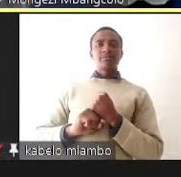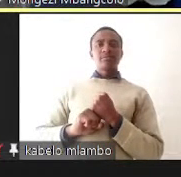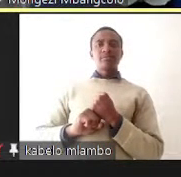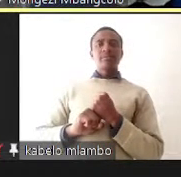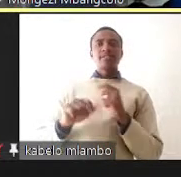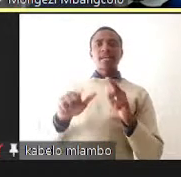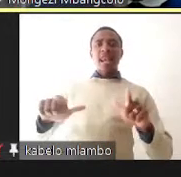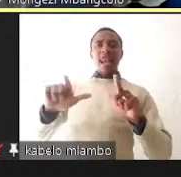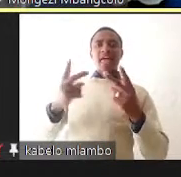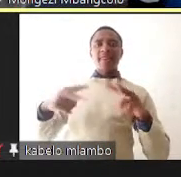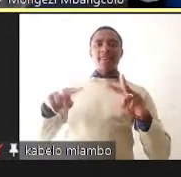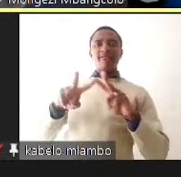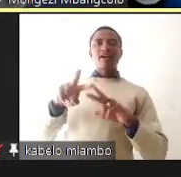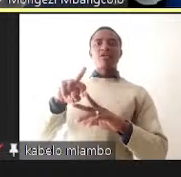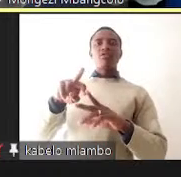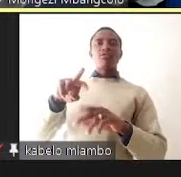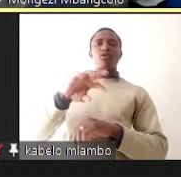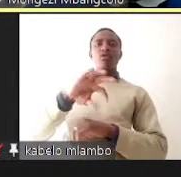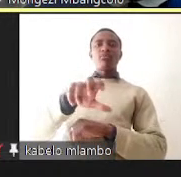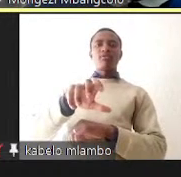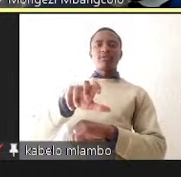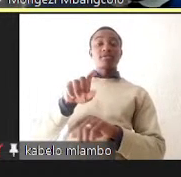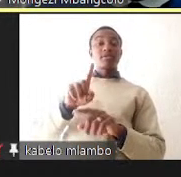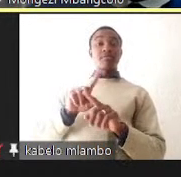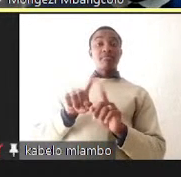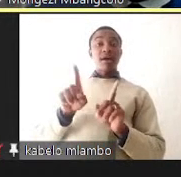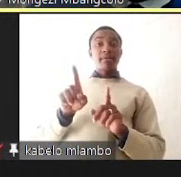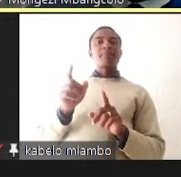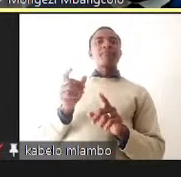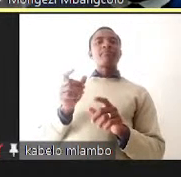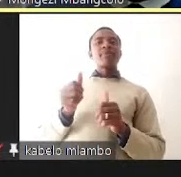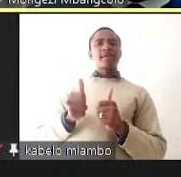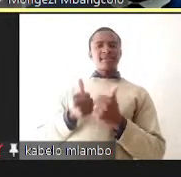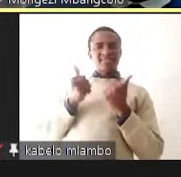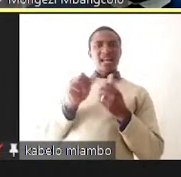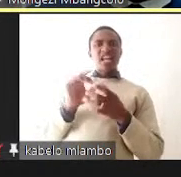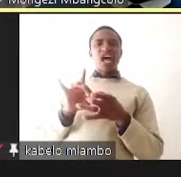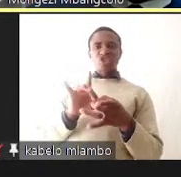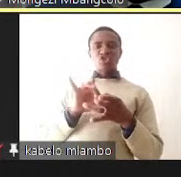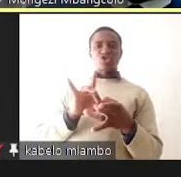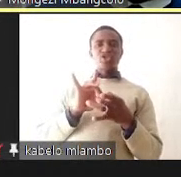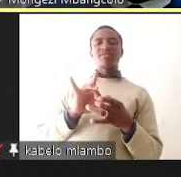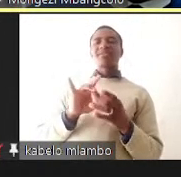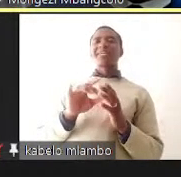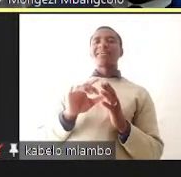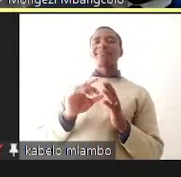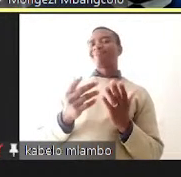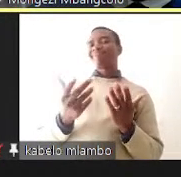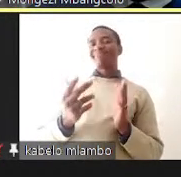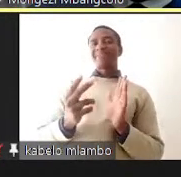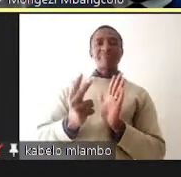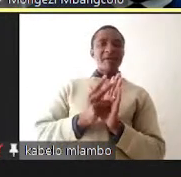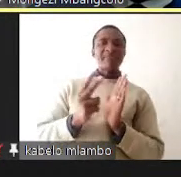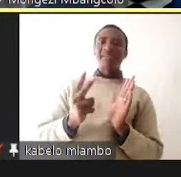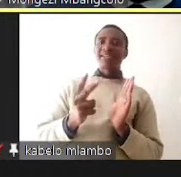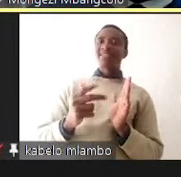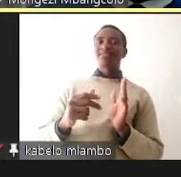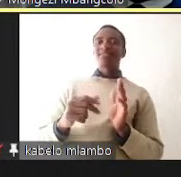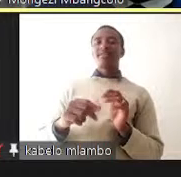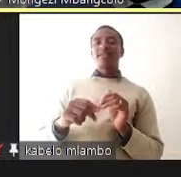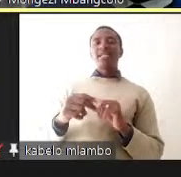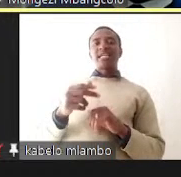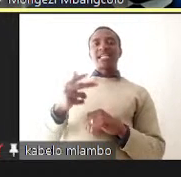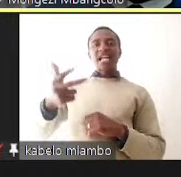the provinces. However, there are challenges associated with permits, classification,